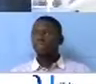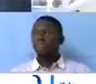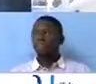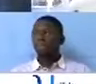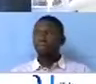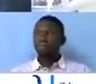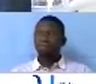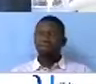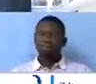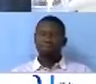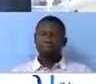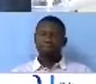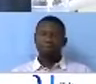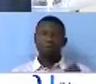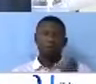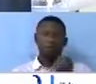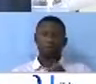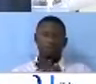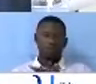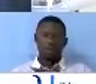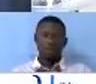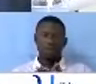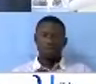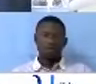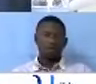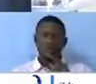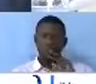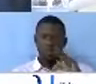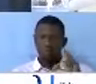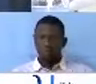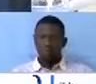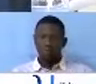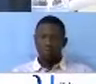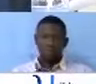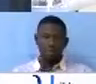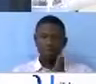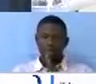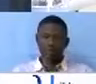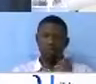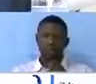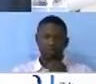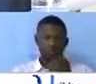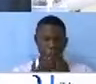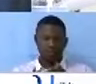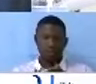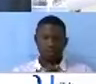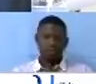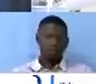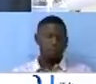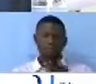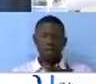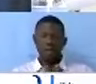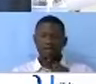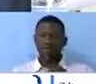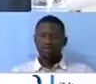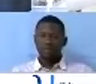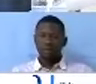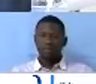Why? Because I don't have any evidence against what you have said. I did not have time